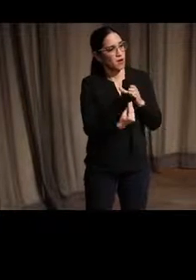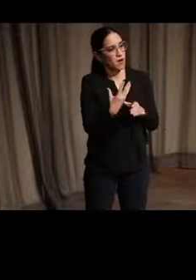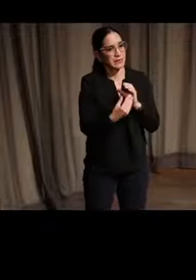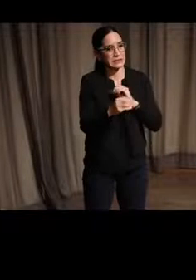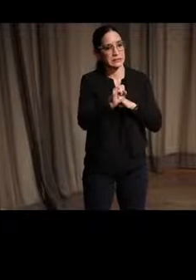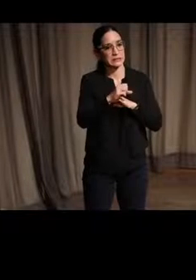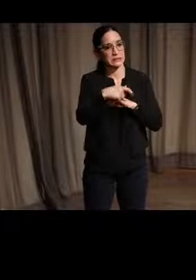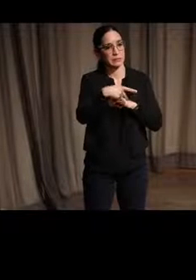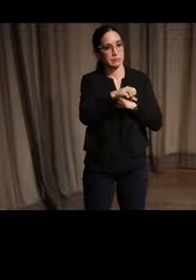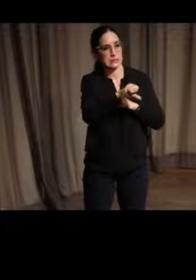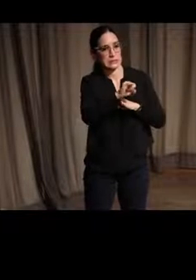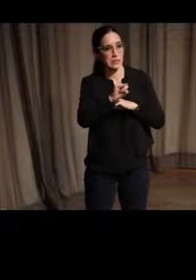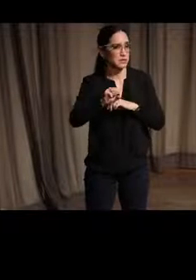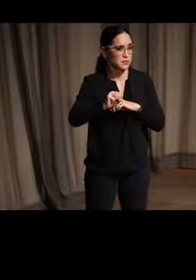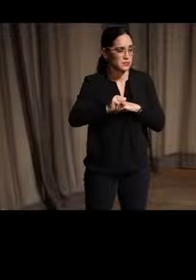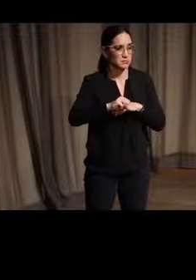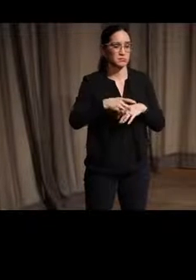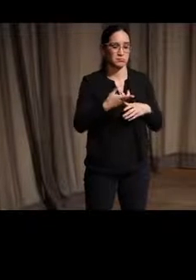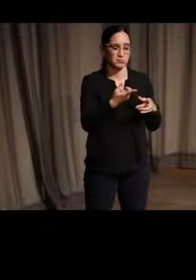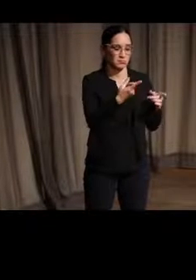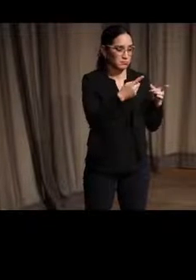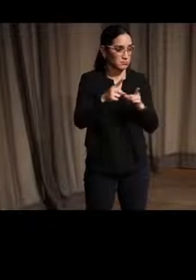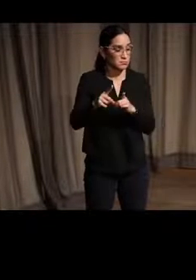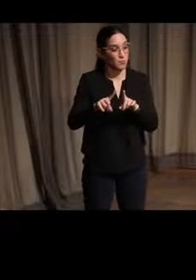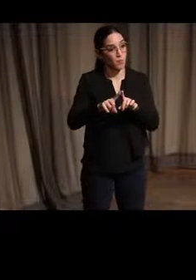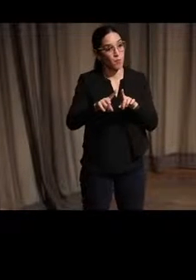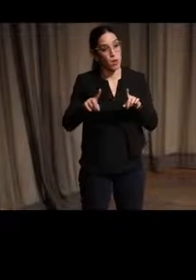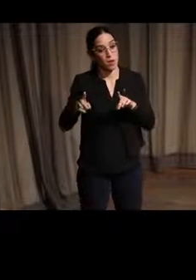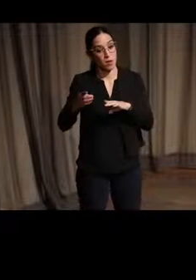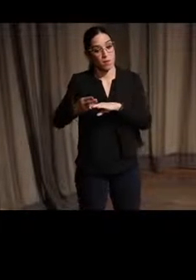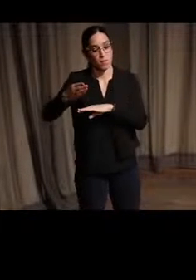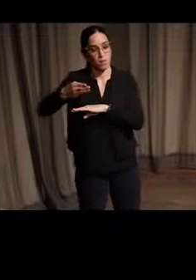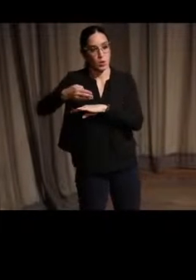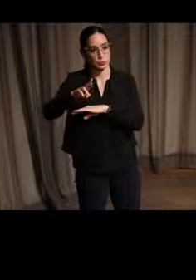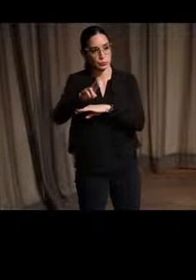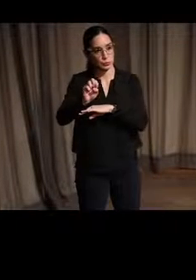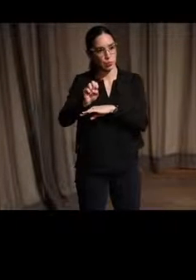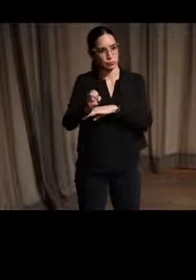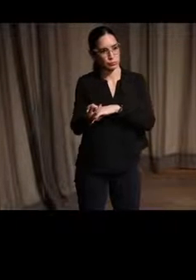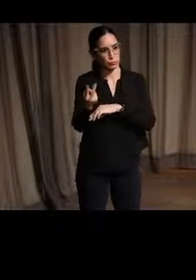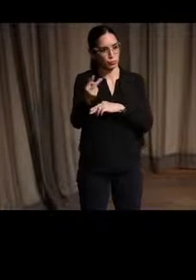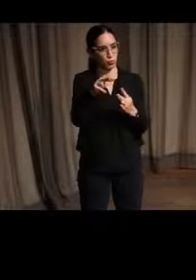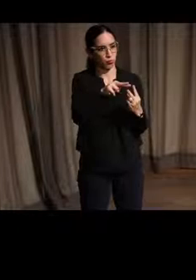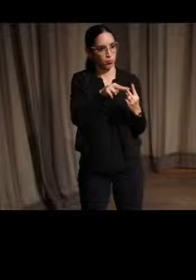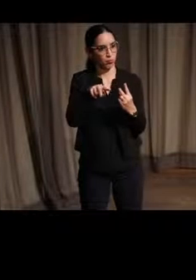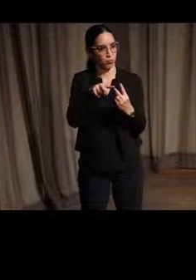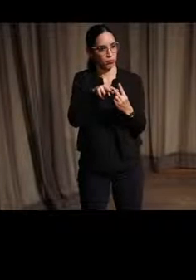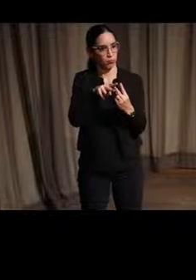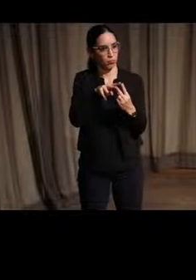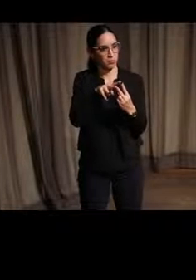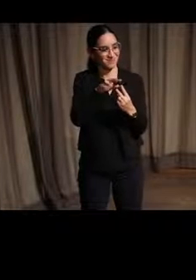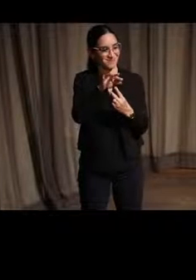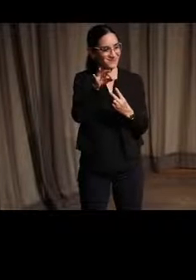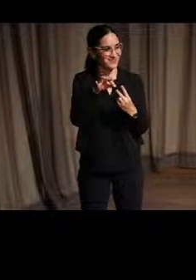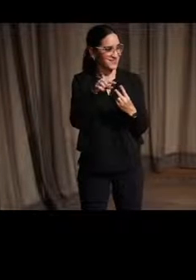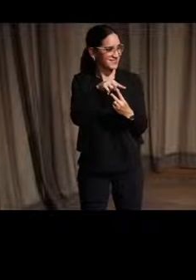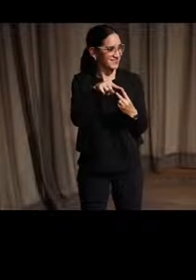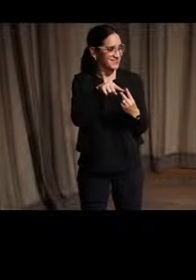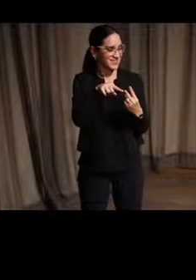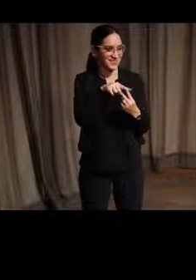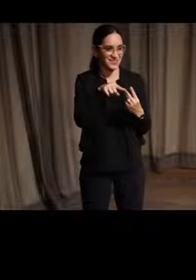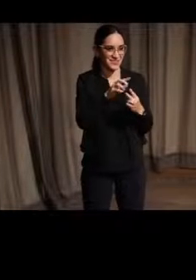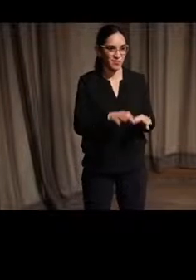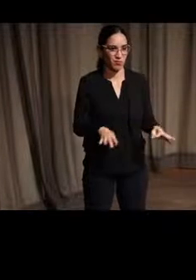main difference with the post-Roe, and I'm really curious to hear your thoughts on this, is there are two things that kind of come to mind. The first is access